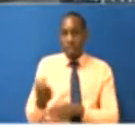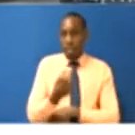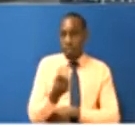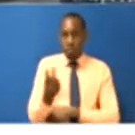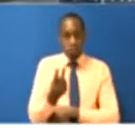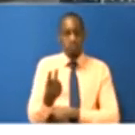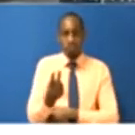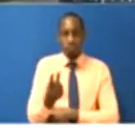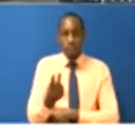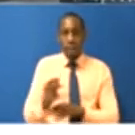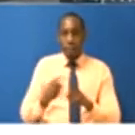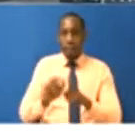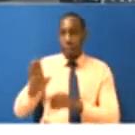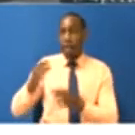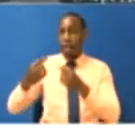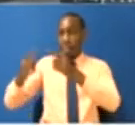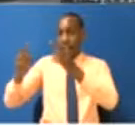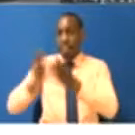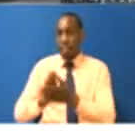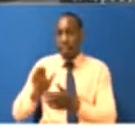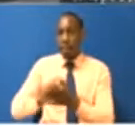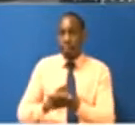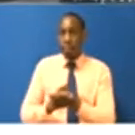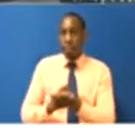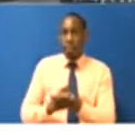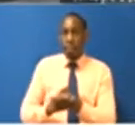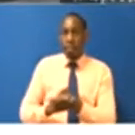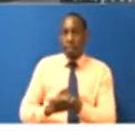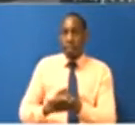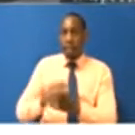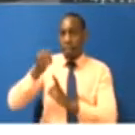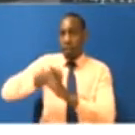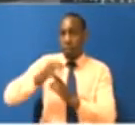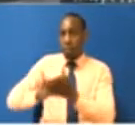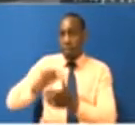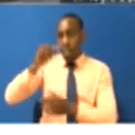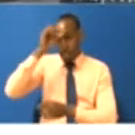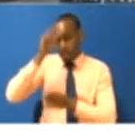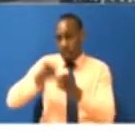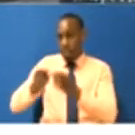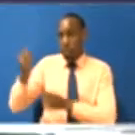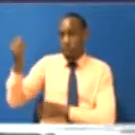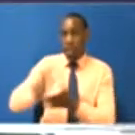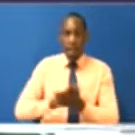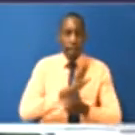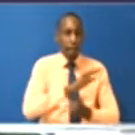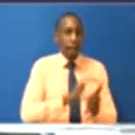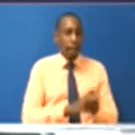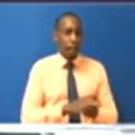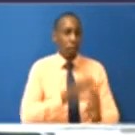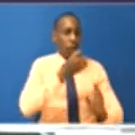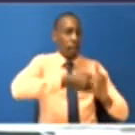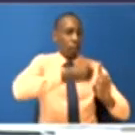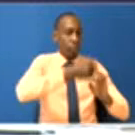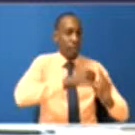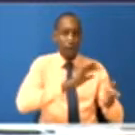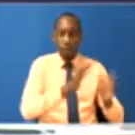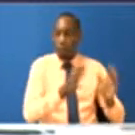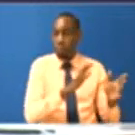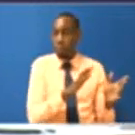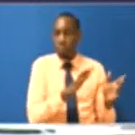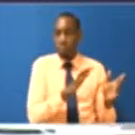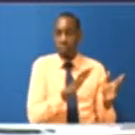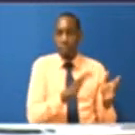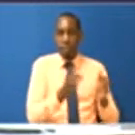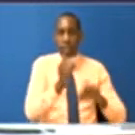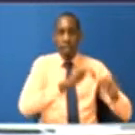i think sakai had an edge and i think sakai was speaking more to governance and politics while he gathered was uh you know like an